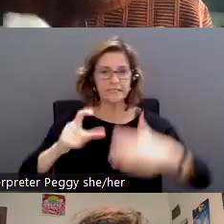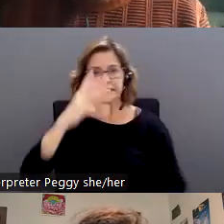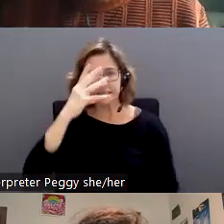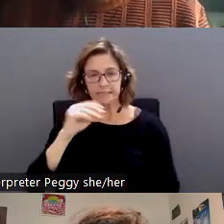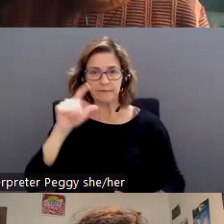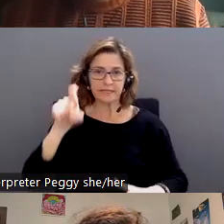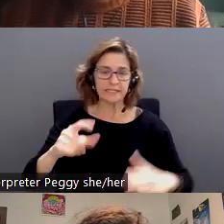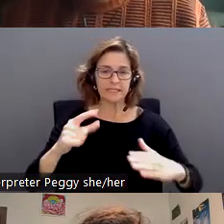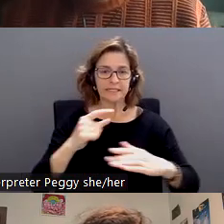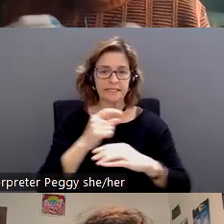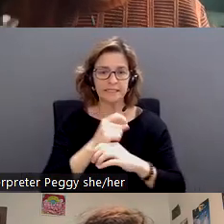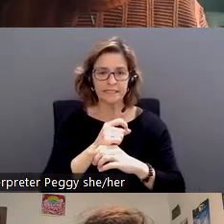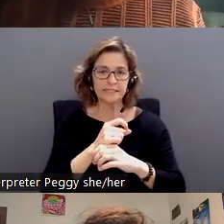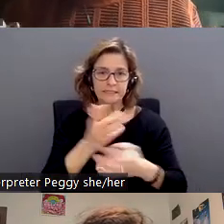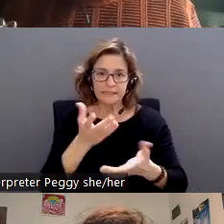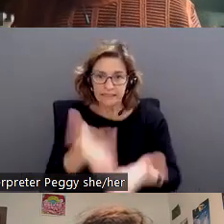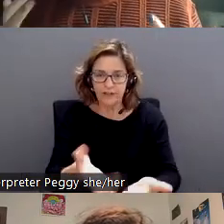can either